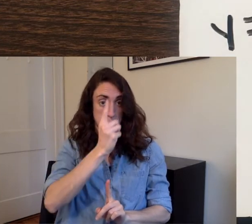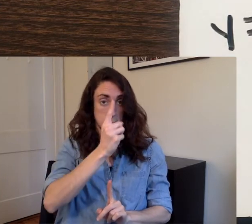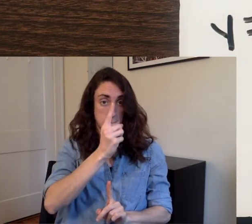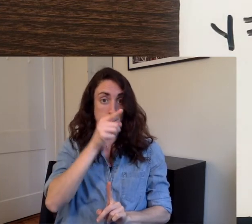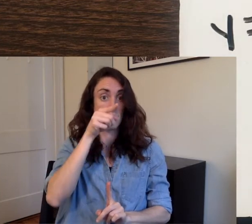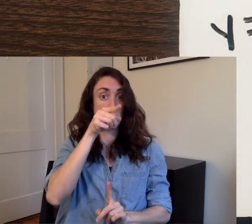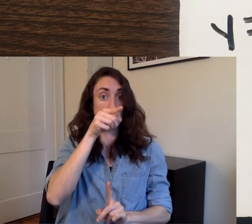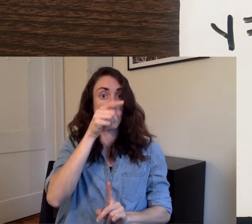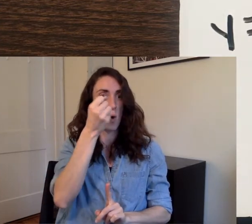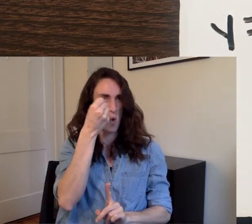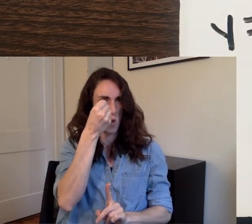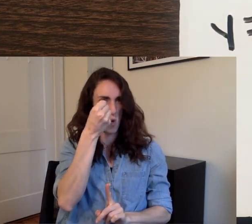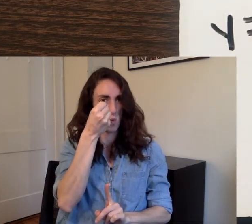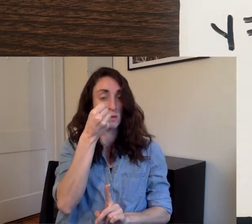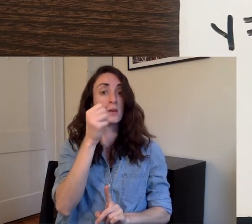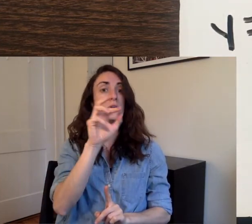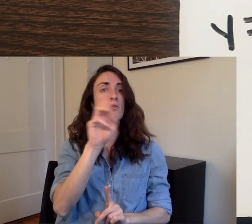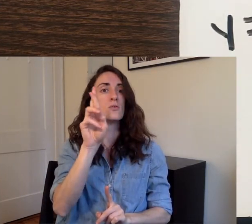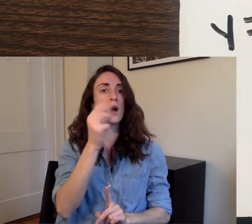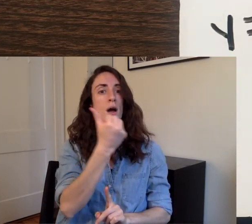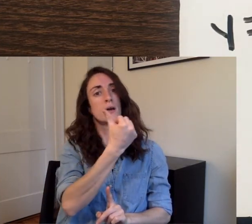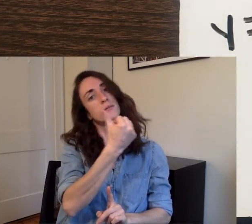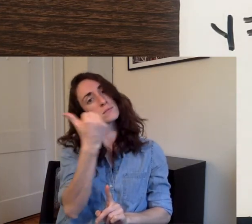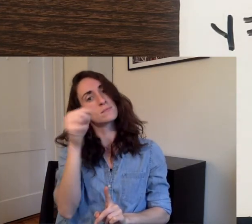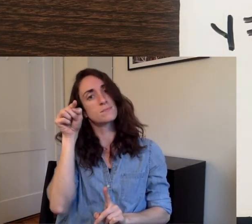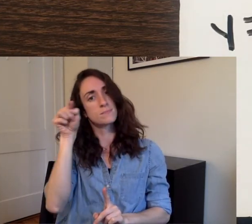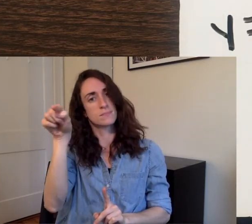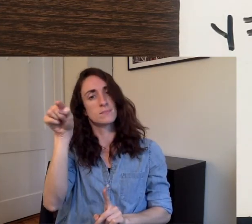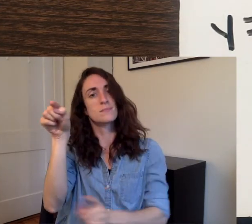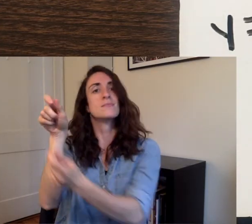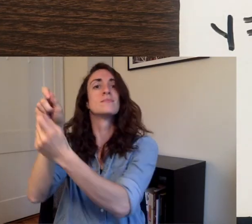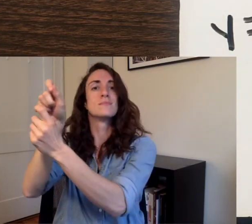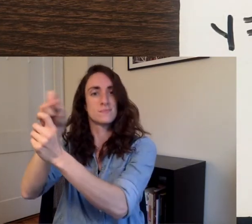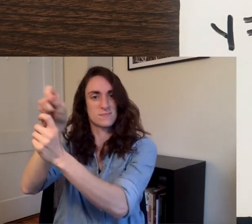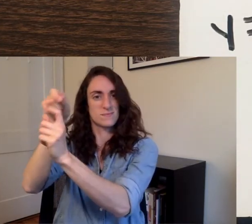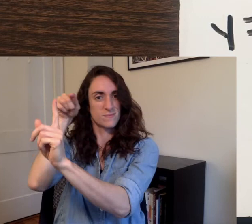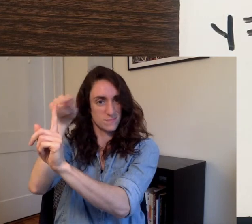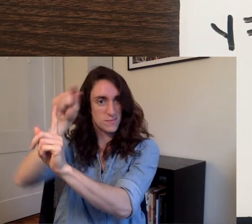the directions that tell us how to walk to another point on the line.